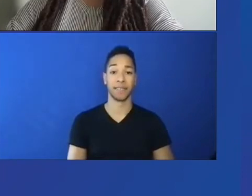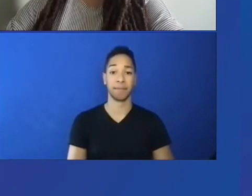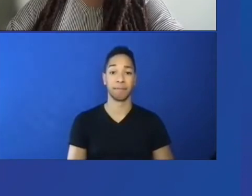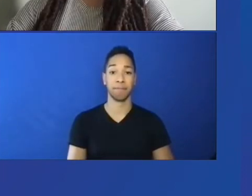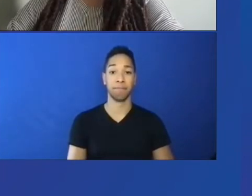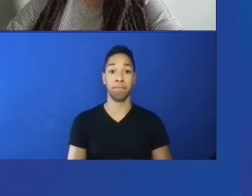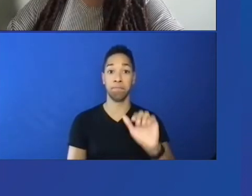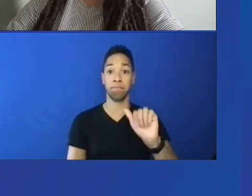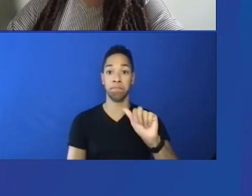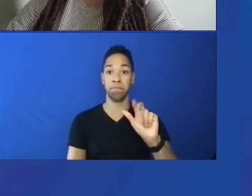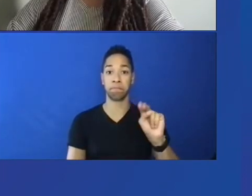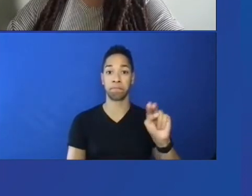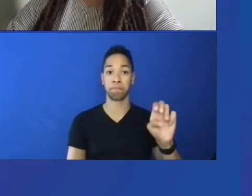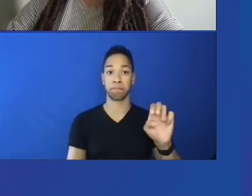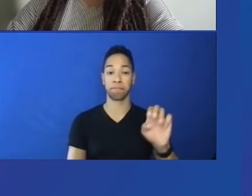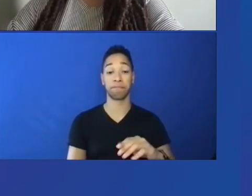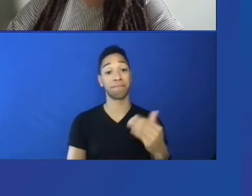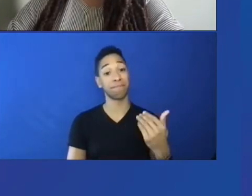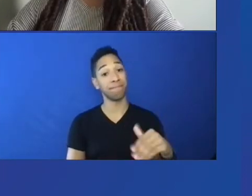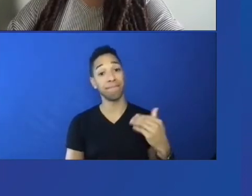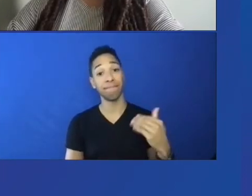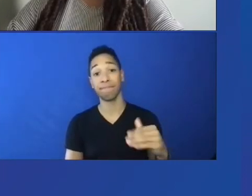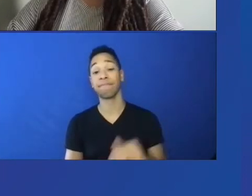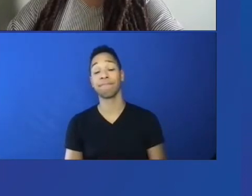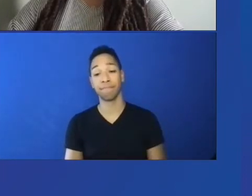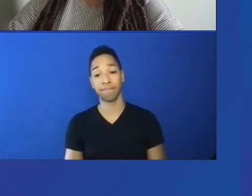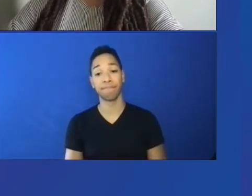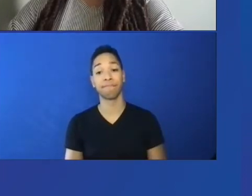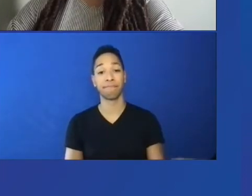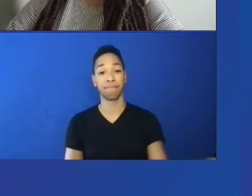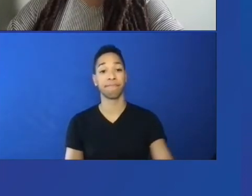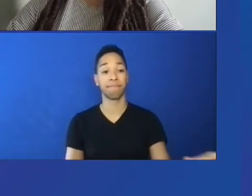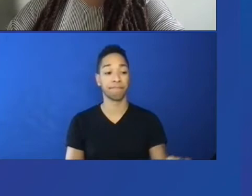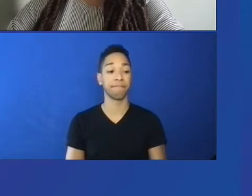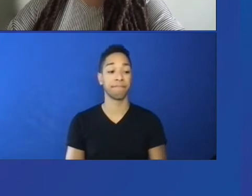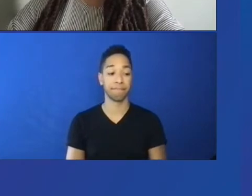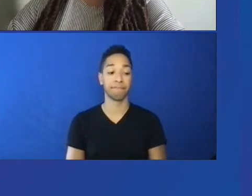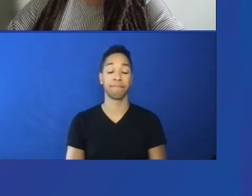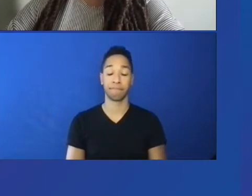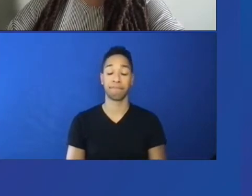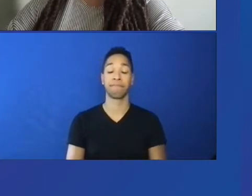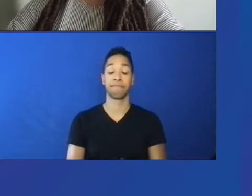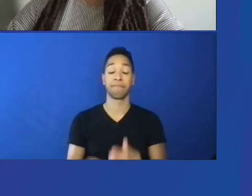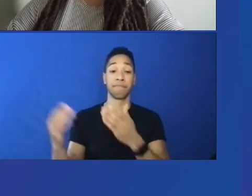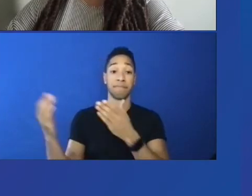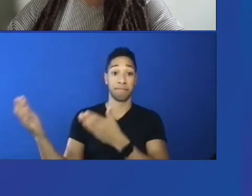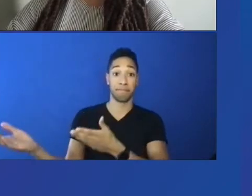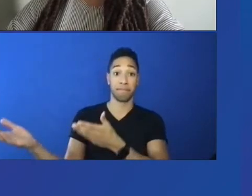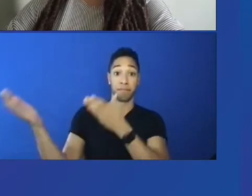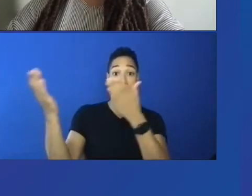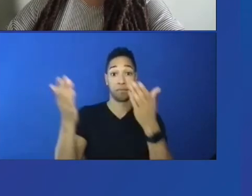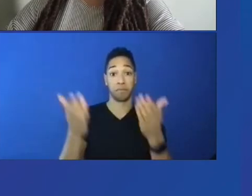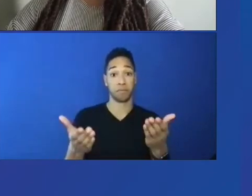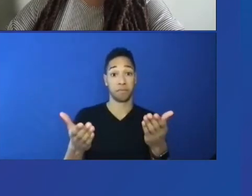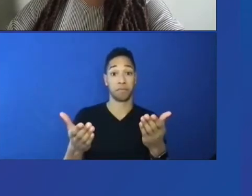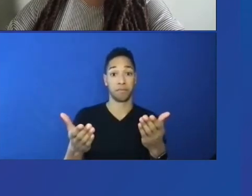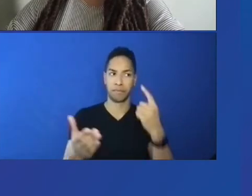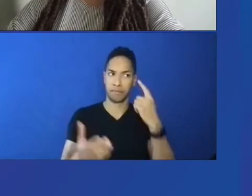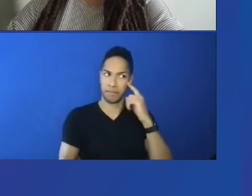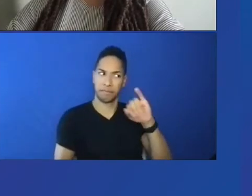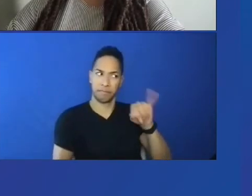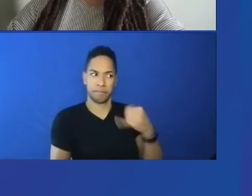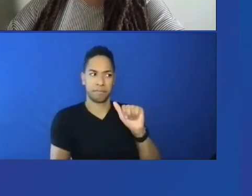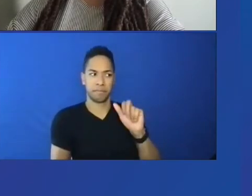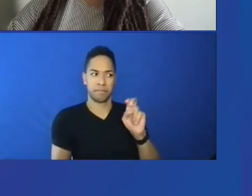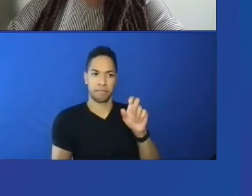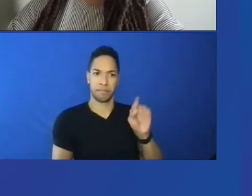Yeah, well, I think by bringing in up, Jenna, your